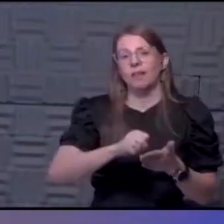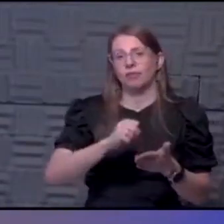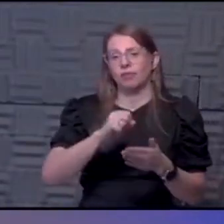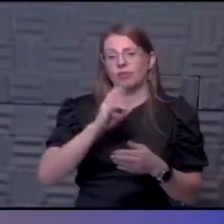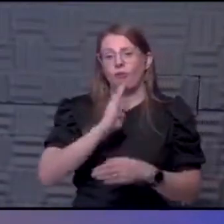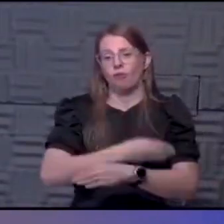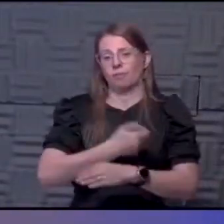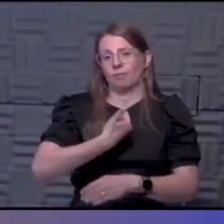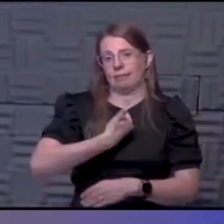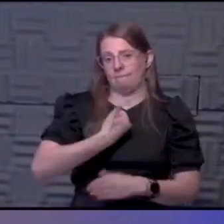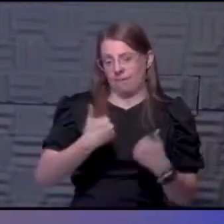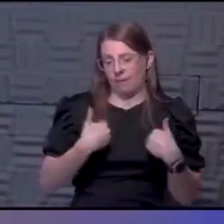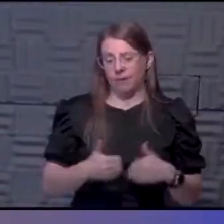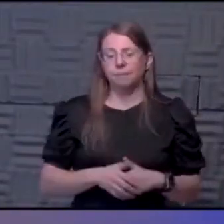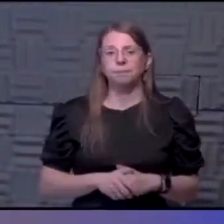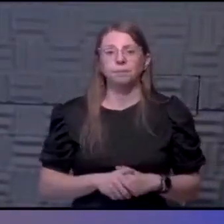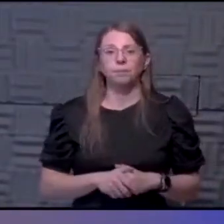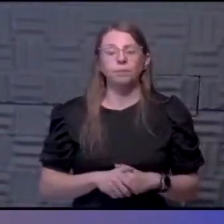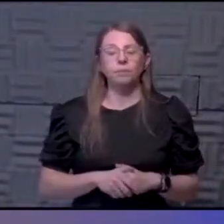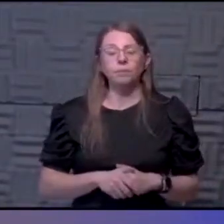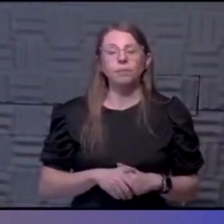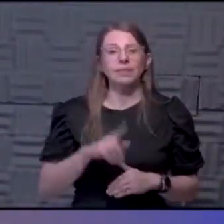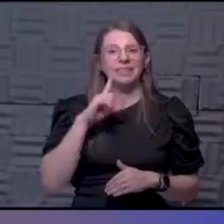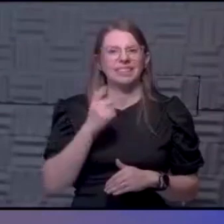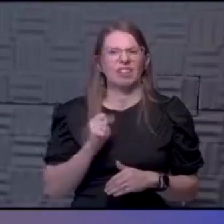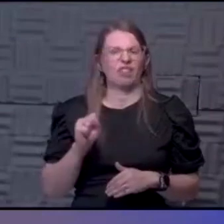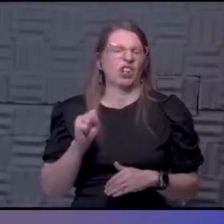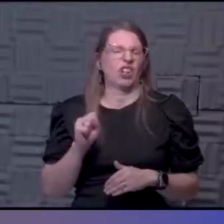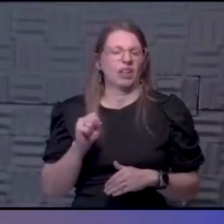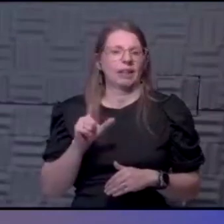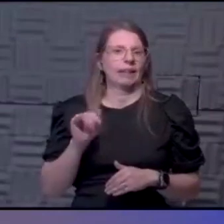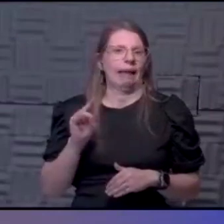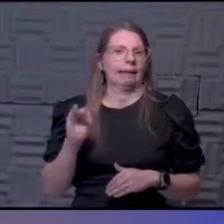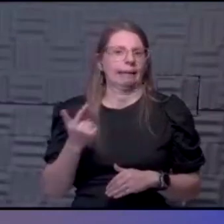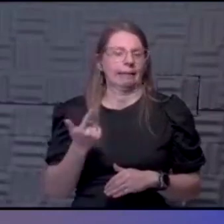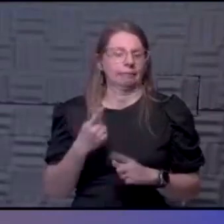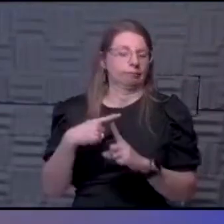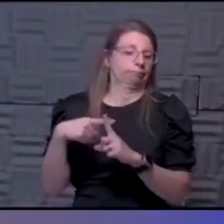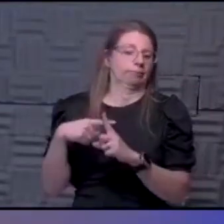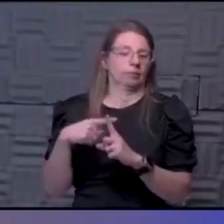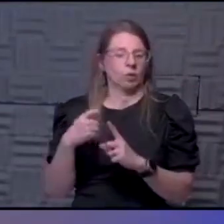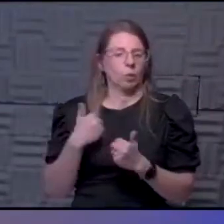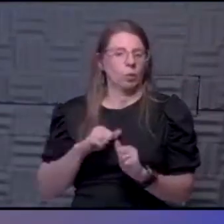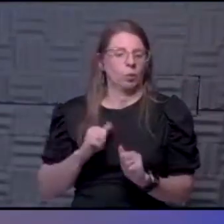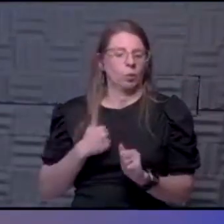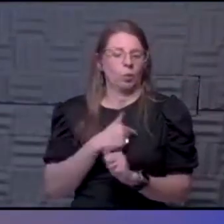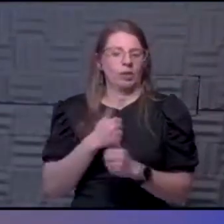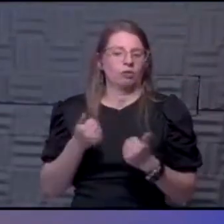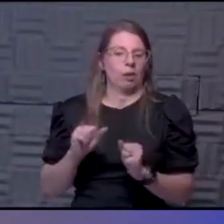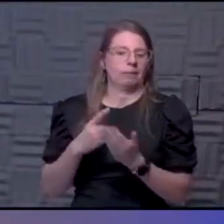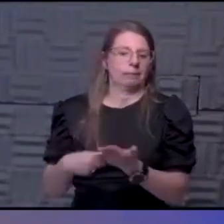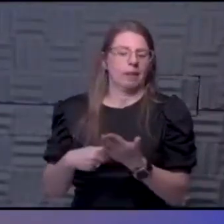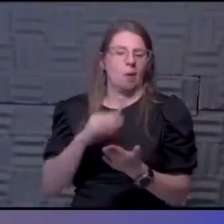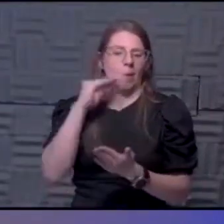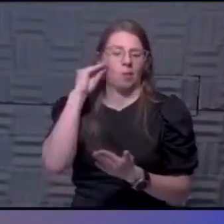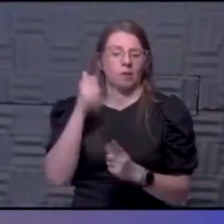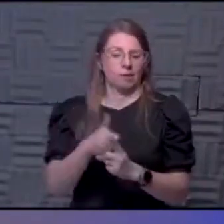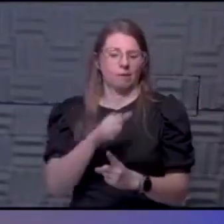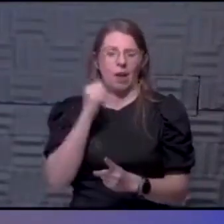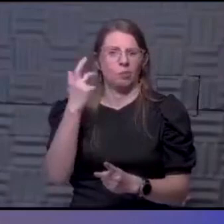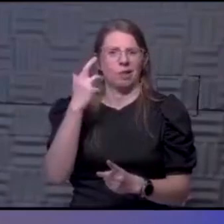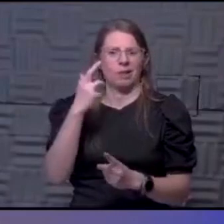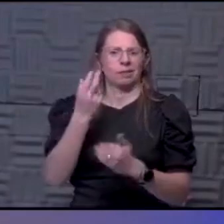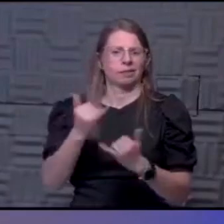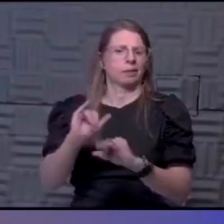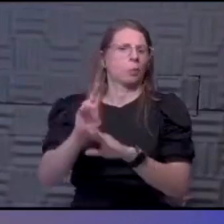and, I think that the silver lining that we try to talk about at home is that, number one, a lot of times she doesn't even realize that she's still